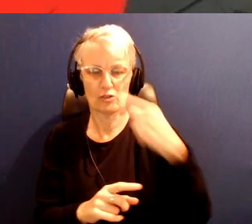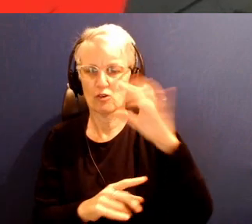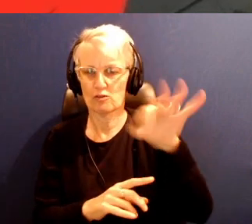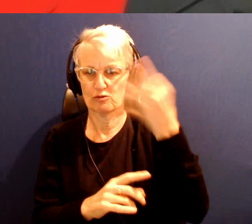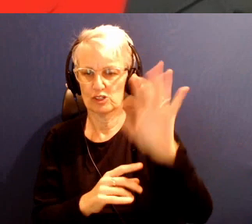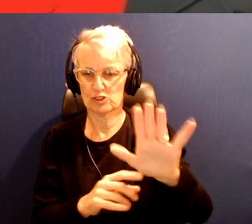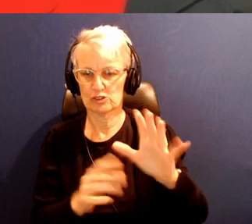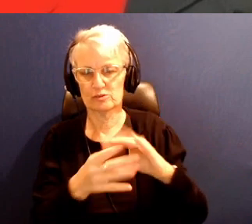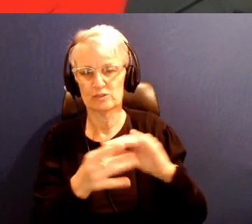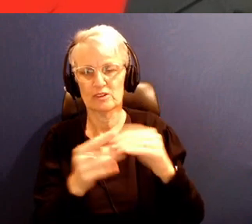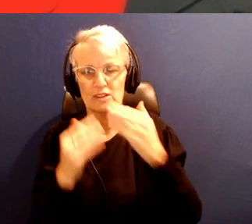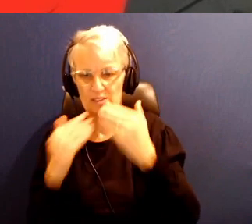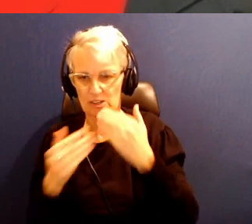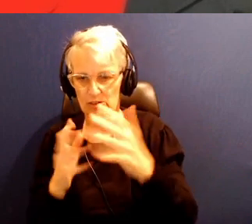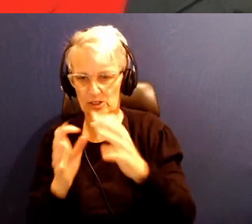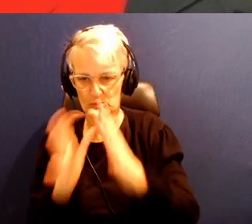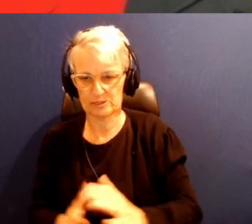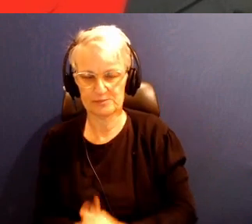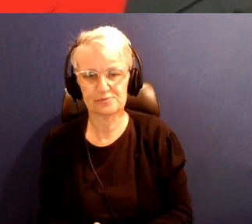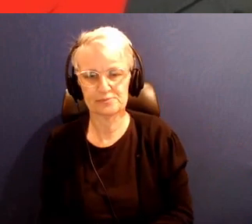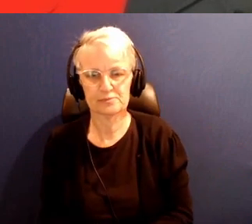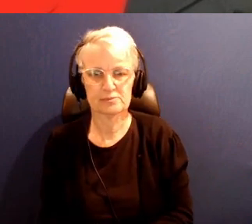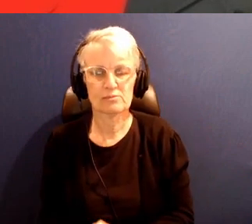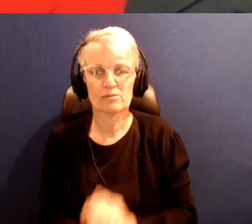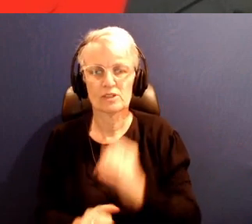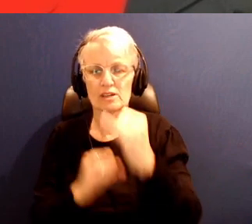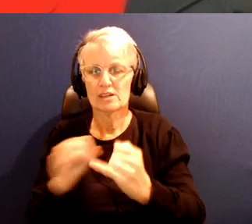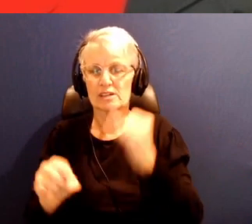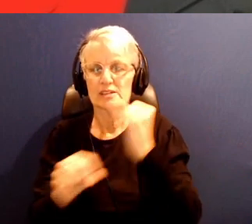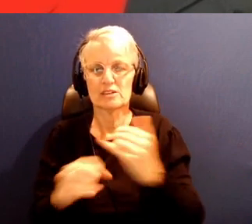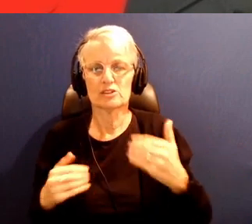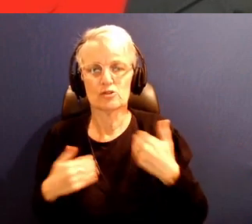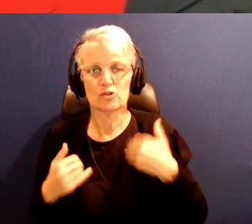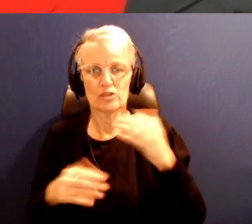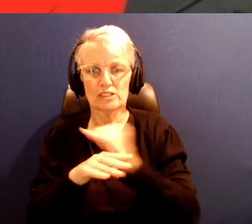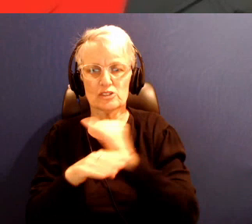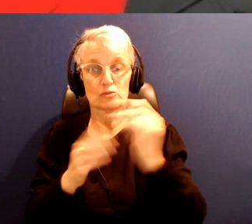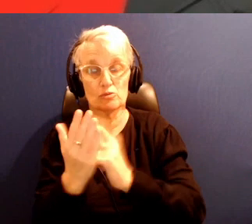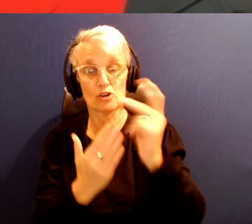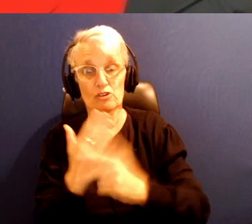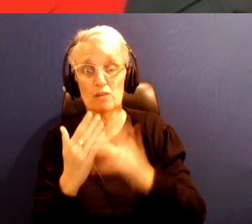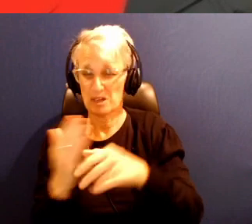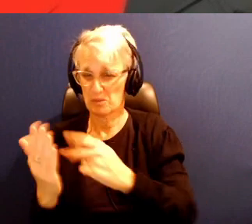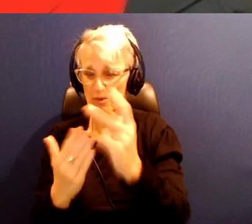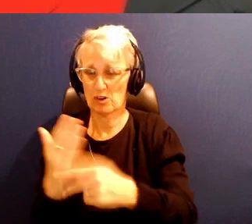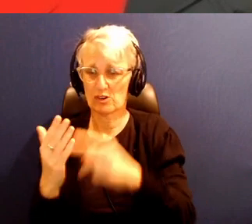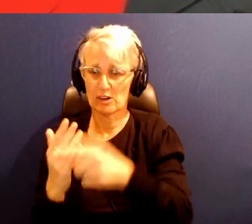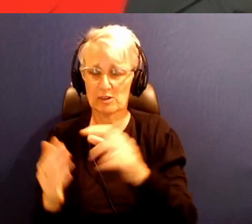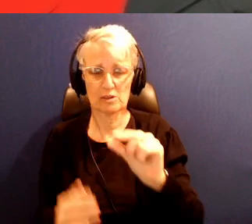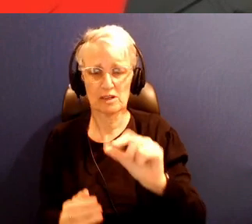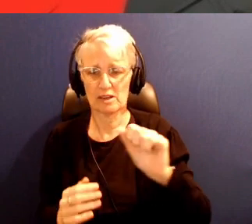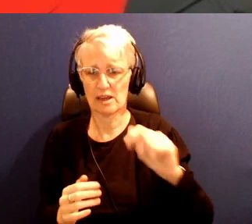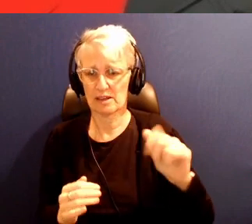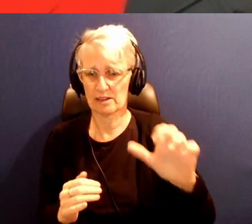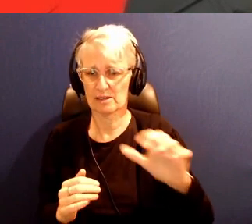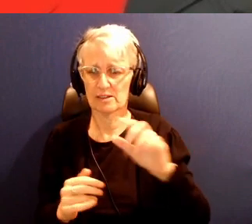French session. Thank you for being here. The International Youth Internship Program is a program delivered by